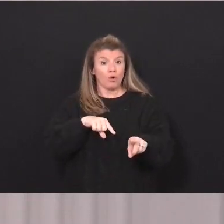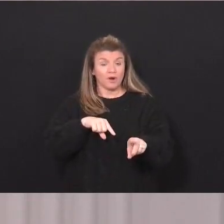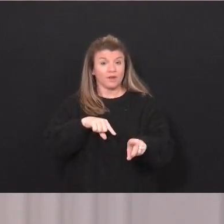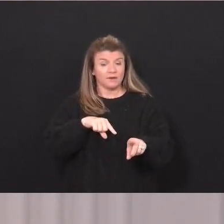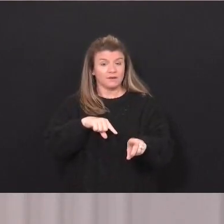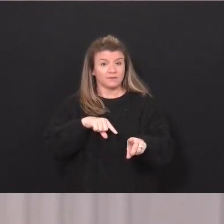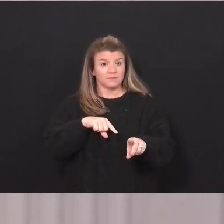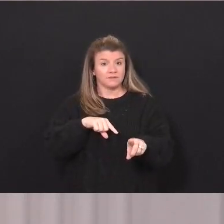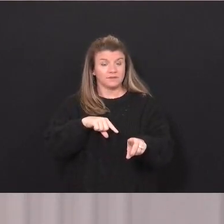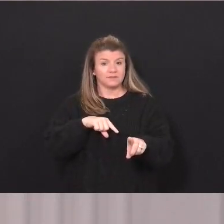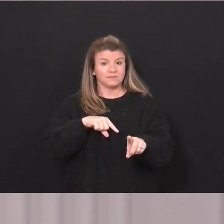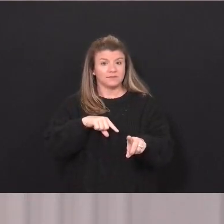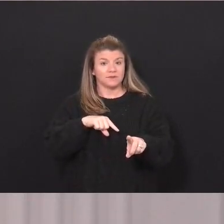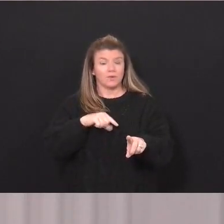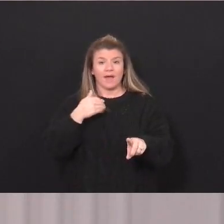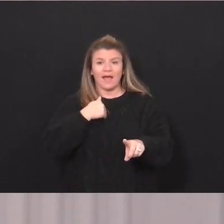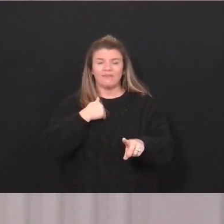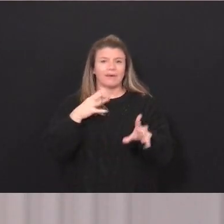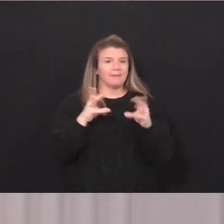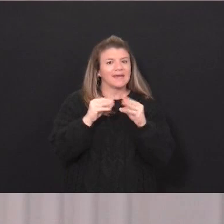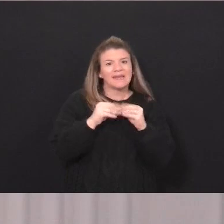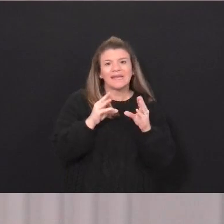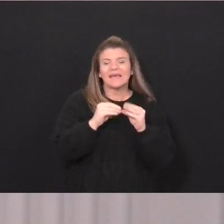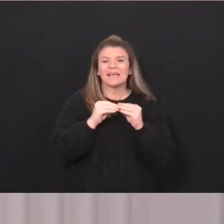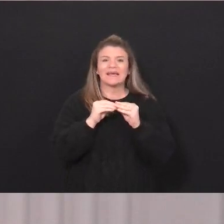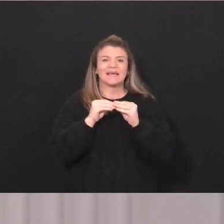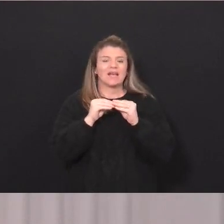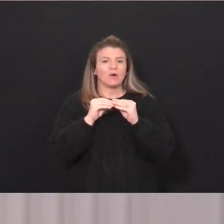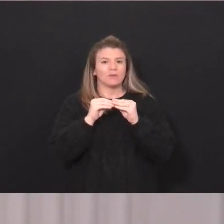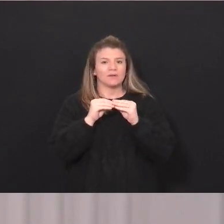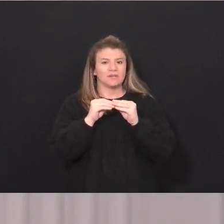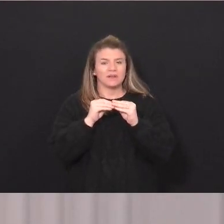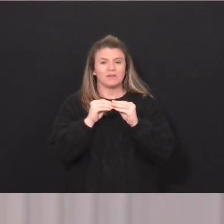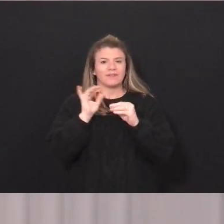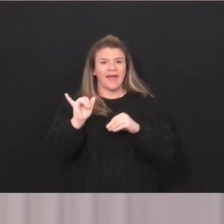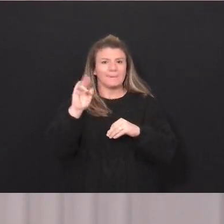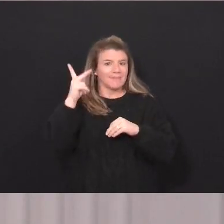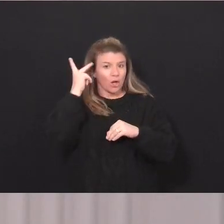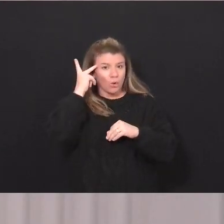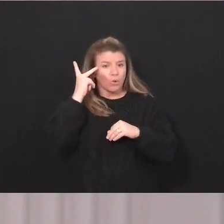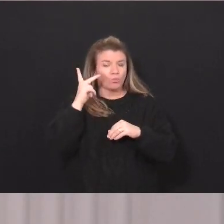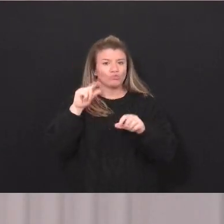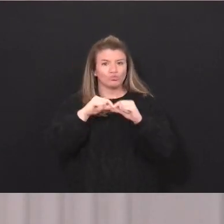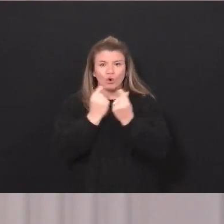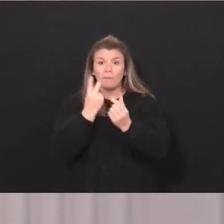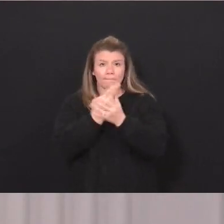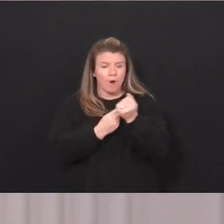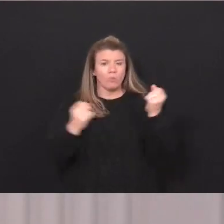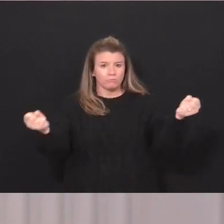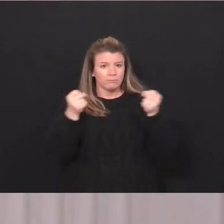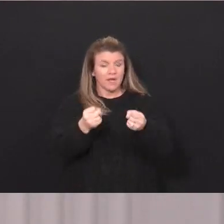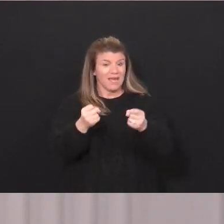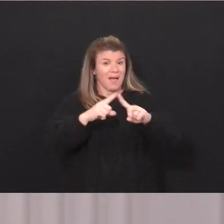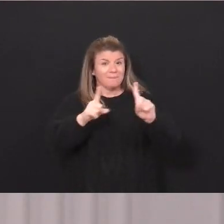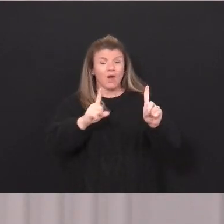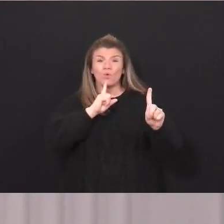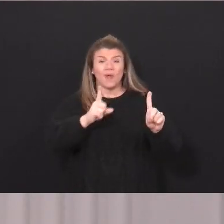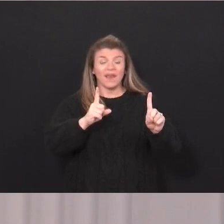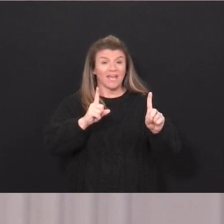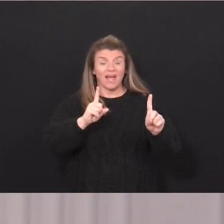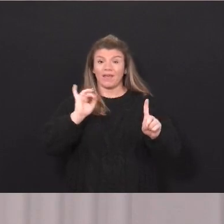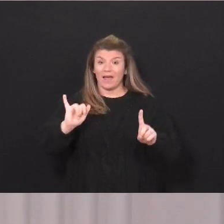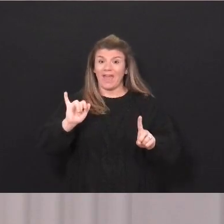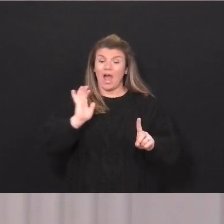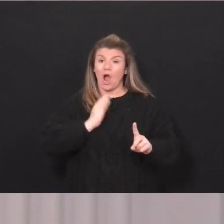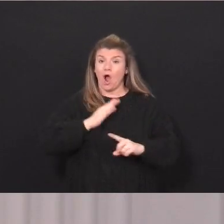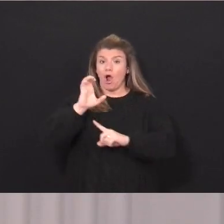with Miley and Carmichael, so both political parties around this. But the real shout out goes to the clerks. The